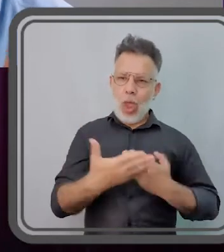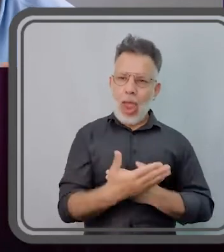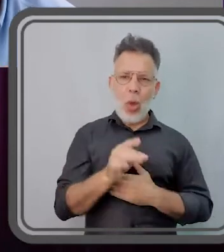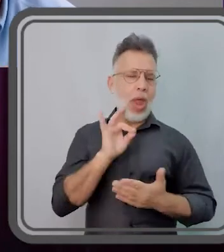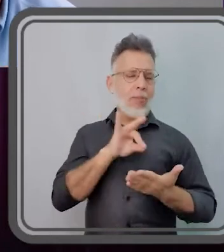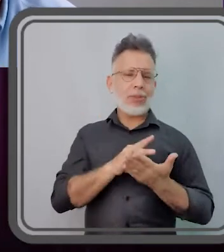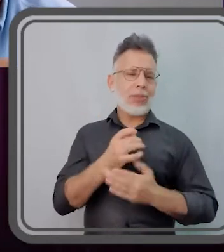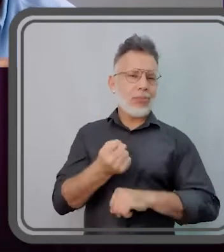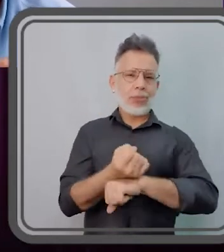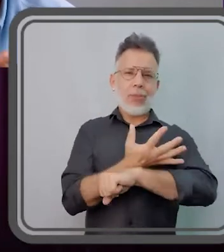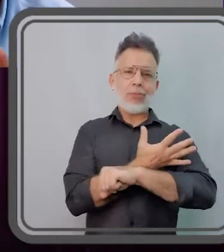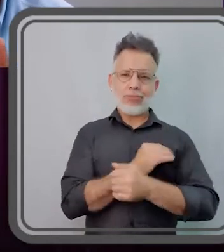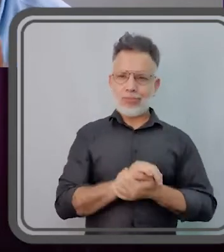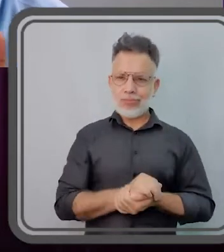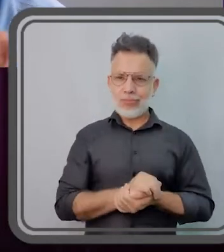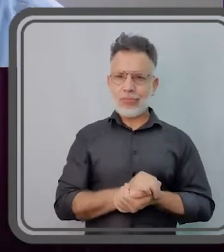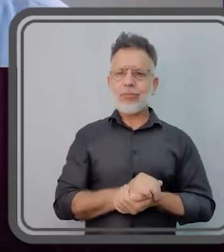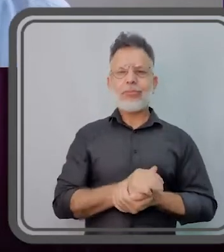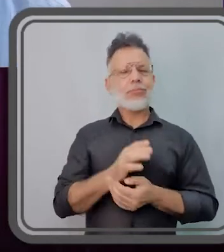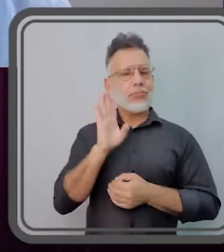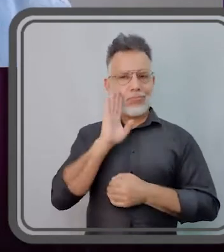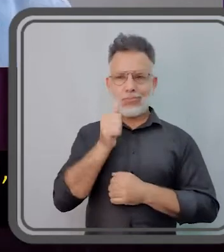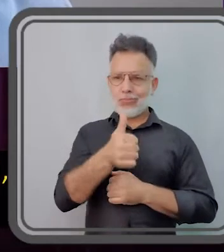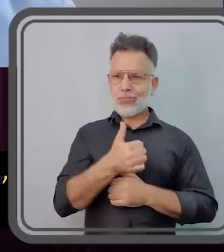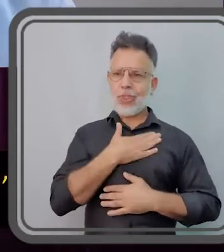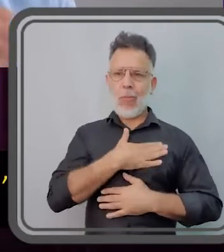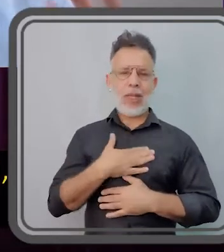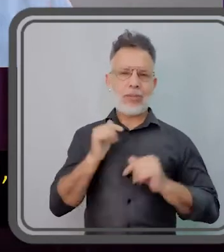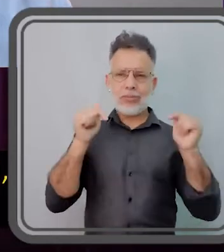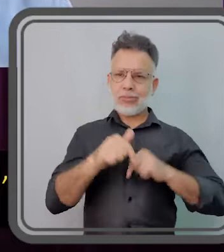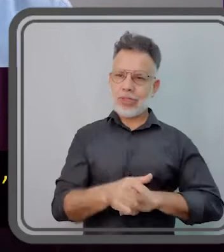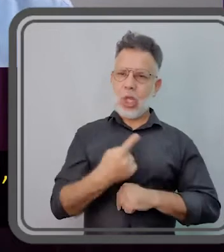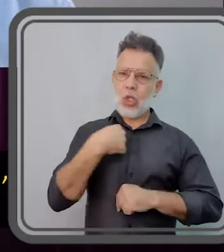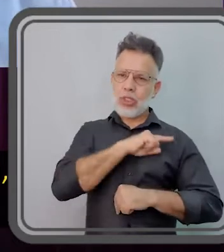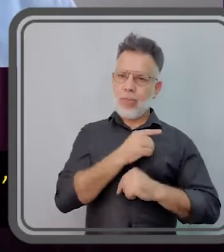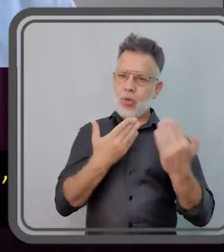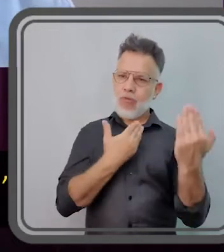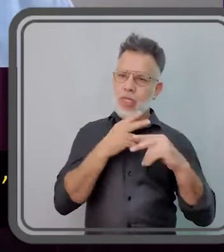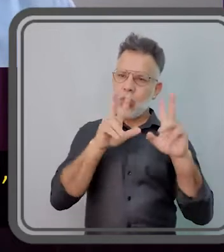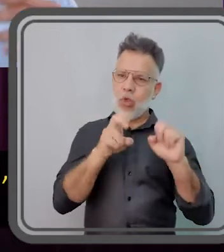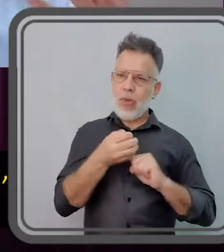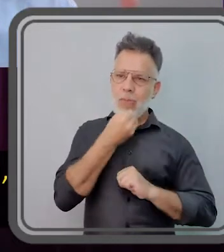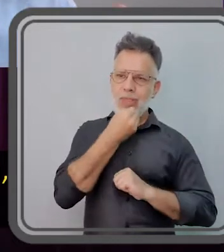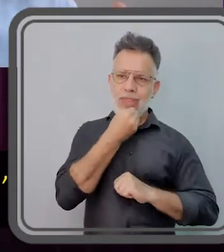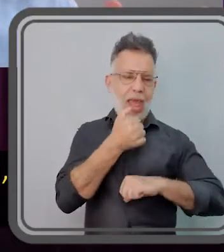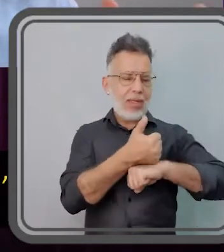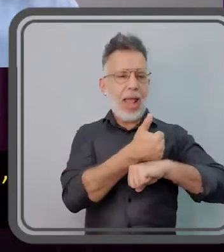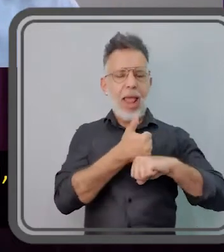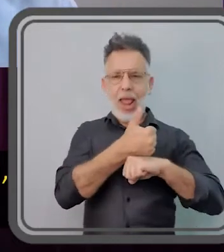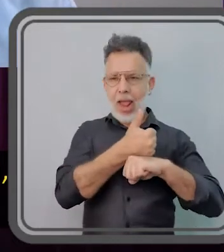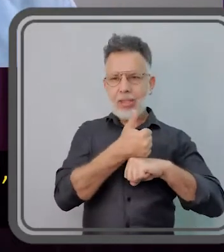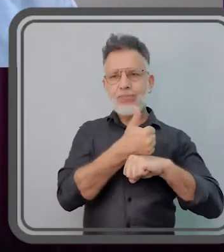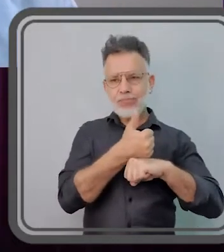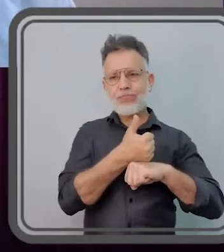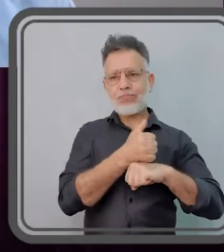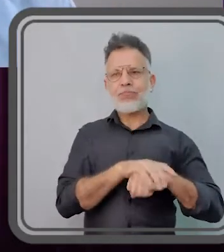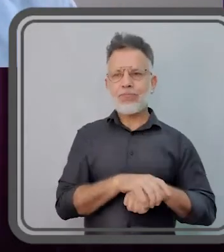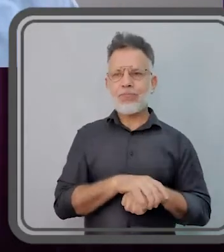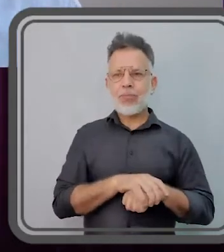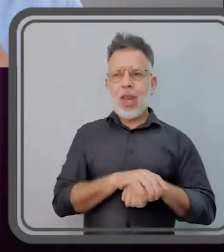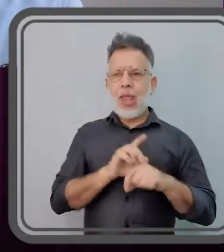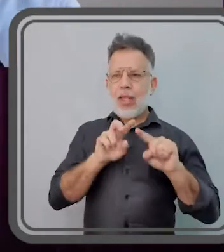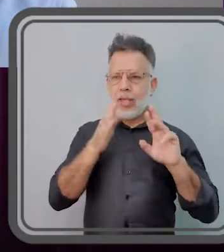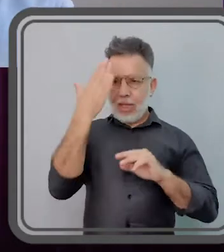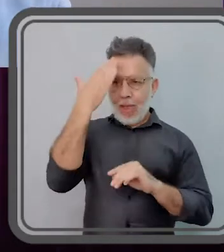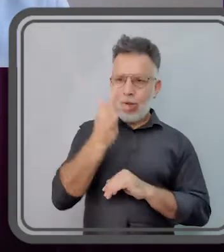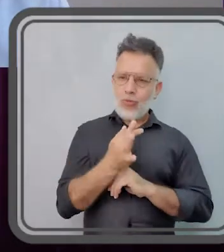exciting. Nice. It's a pleasure to have you here. We talked a lot about, career opportunities, about,